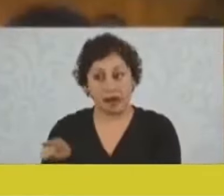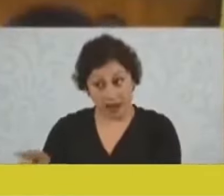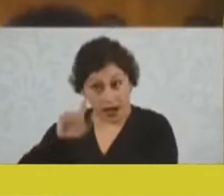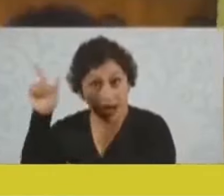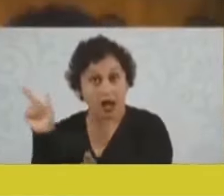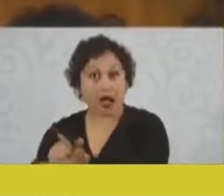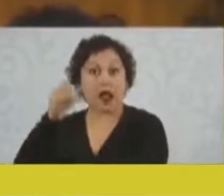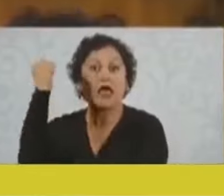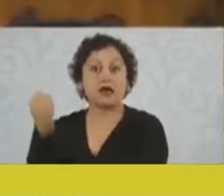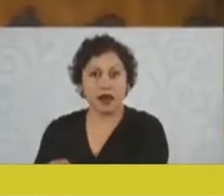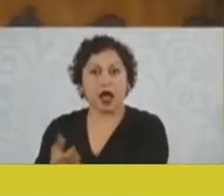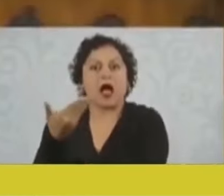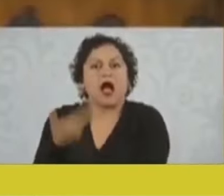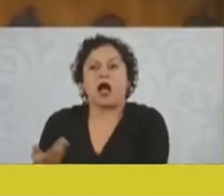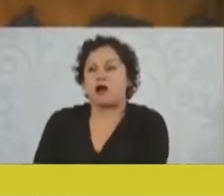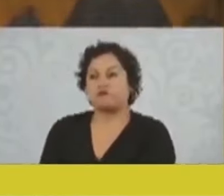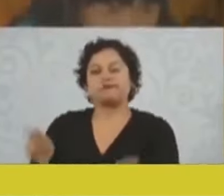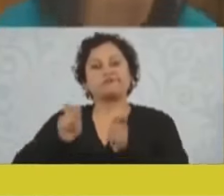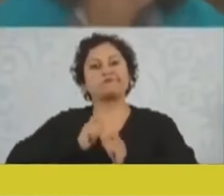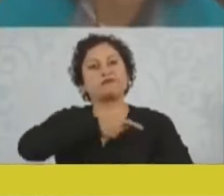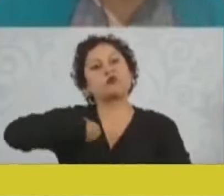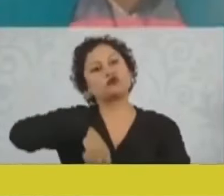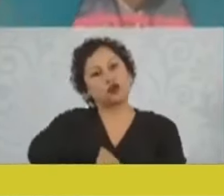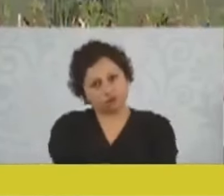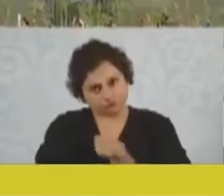duty to make a reality out of this.